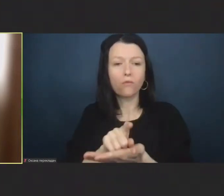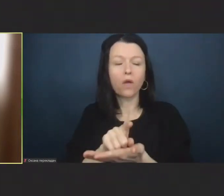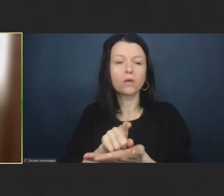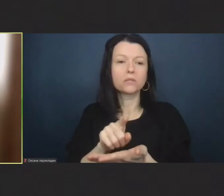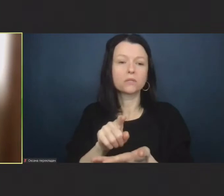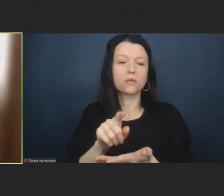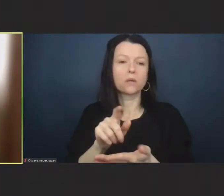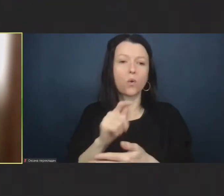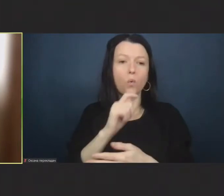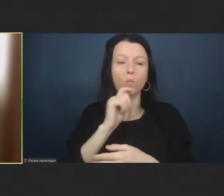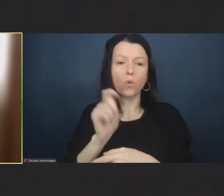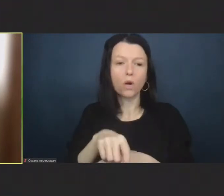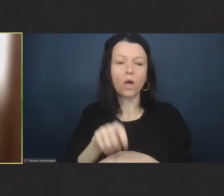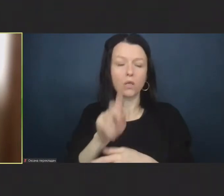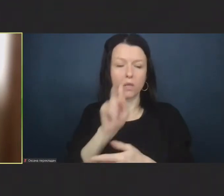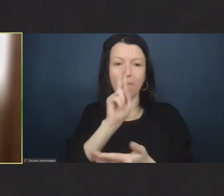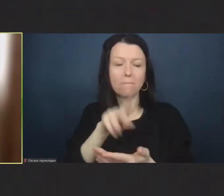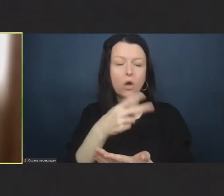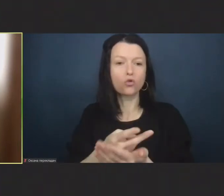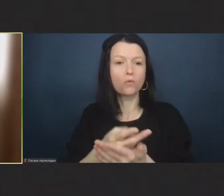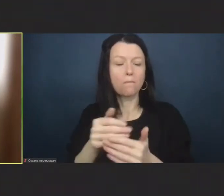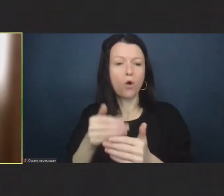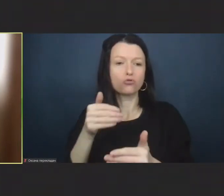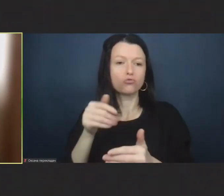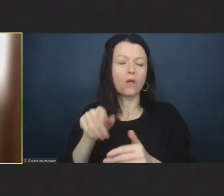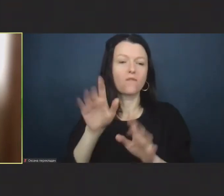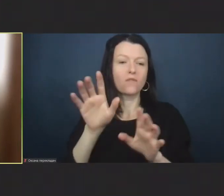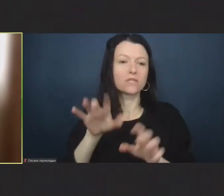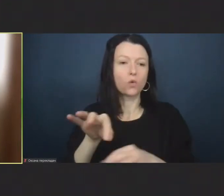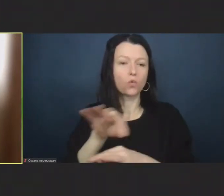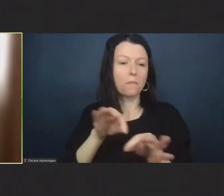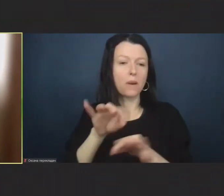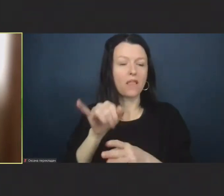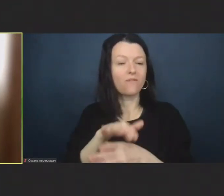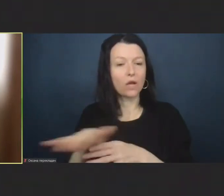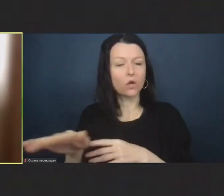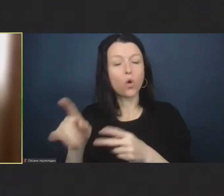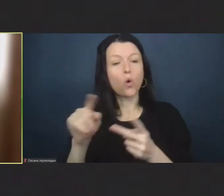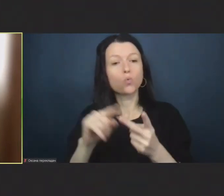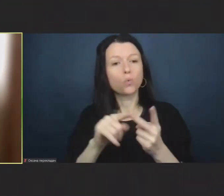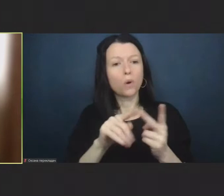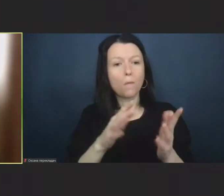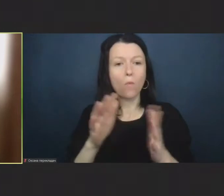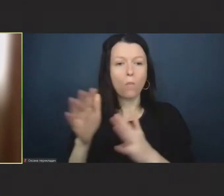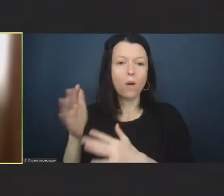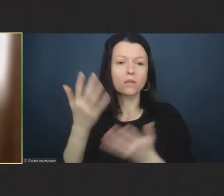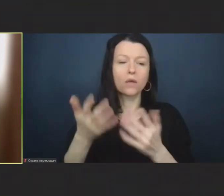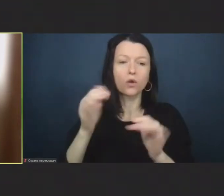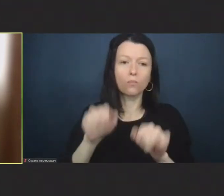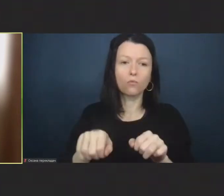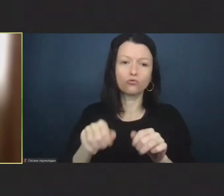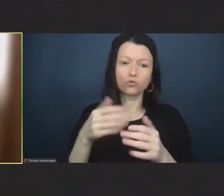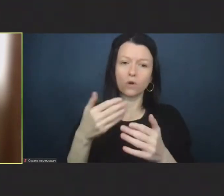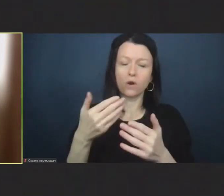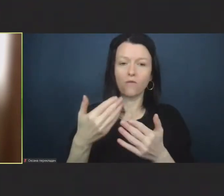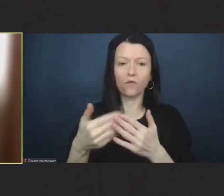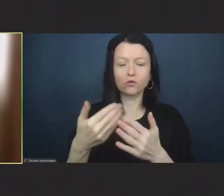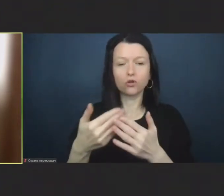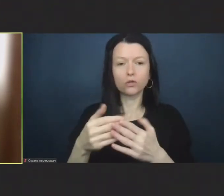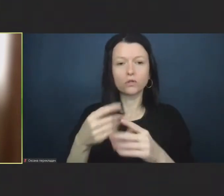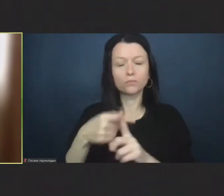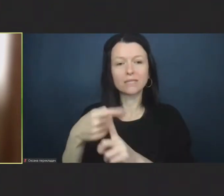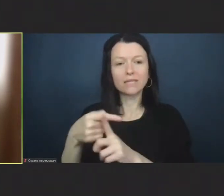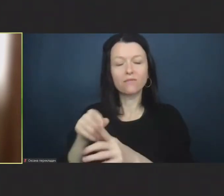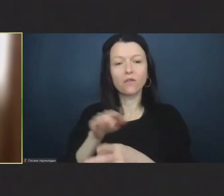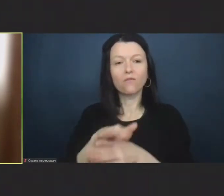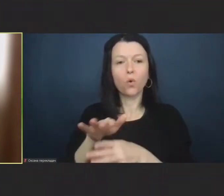Ukraine has taken such a commitment and has lived up to it. Another document that we must